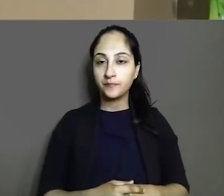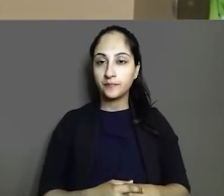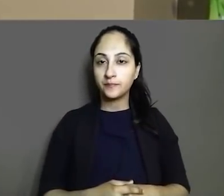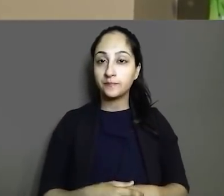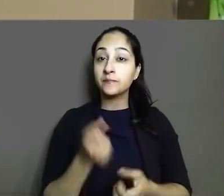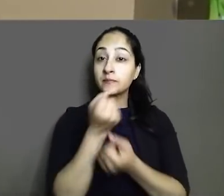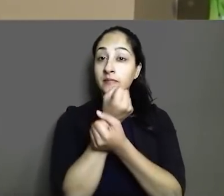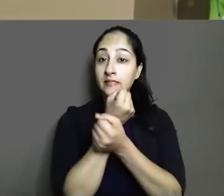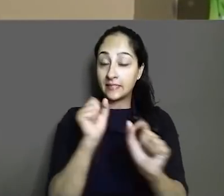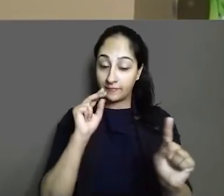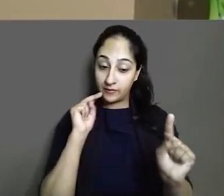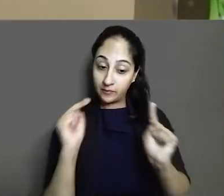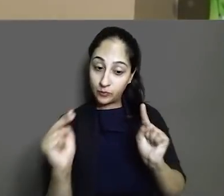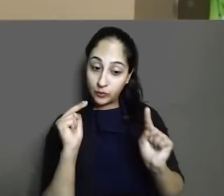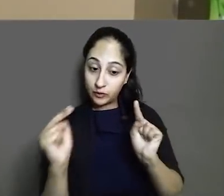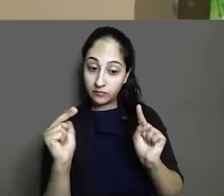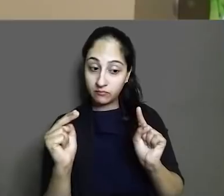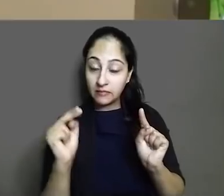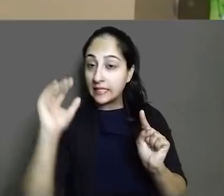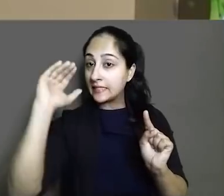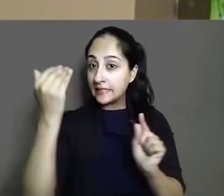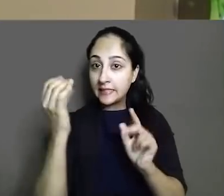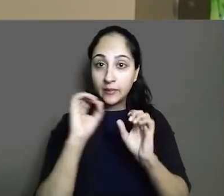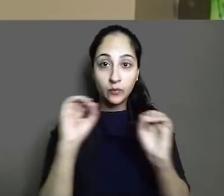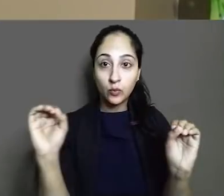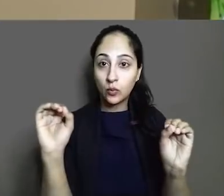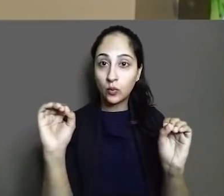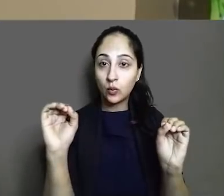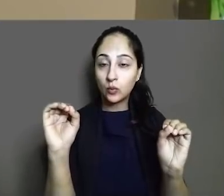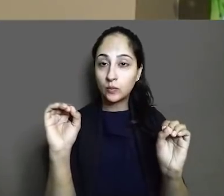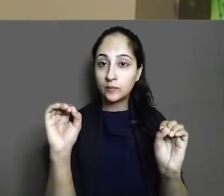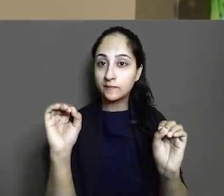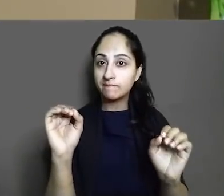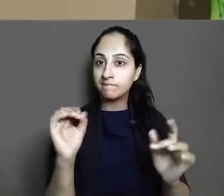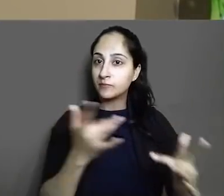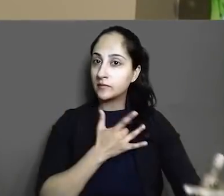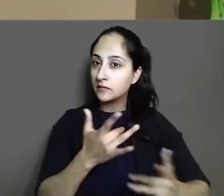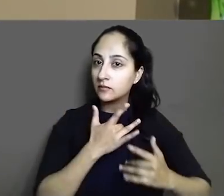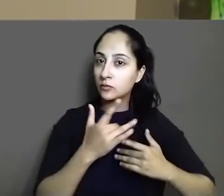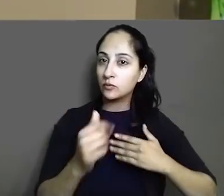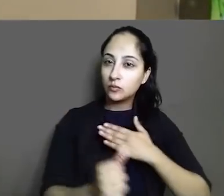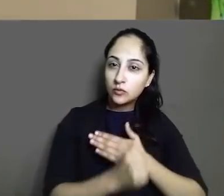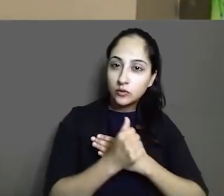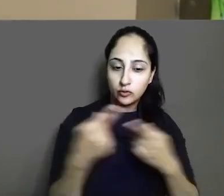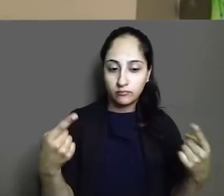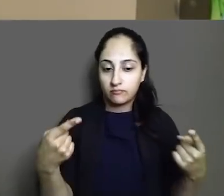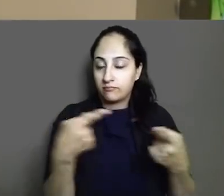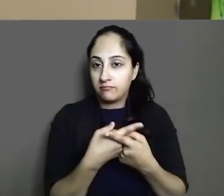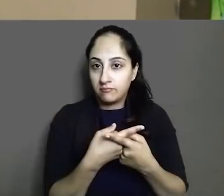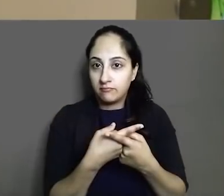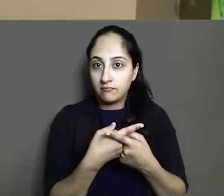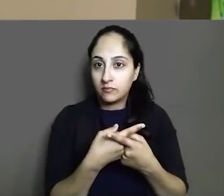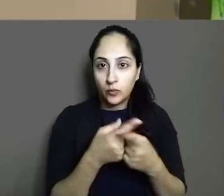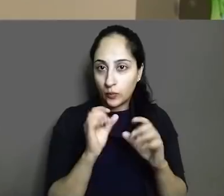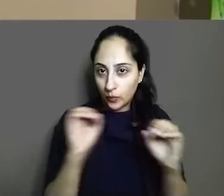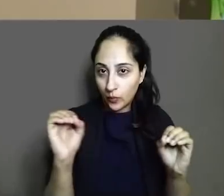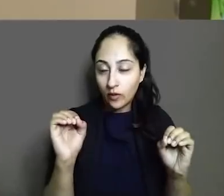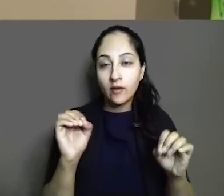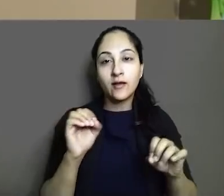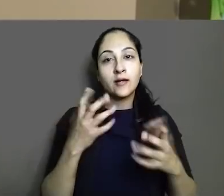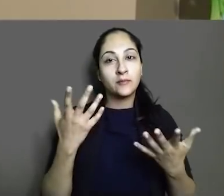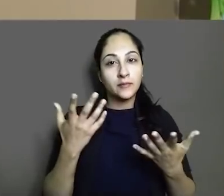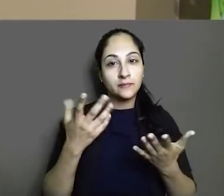that right now, from a theoretical perspective, because Pfizer and Moderna are so much